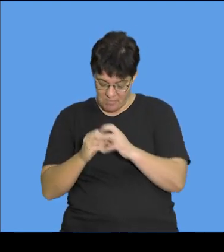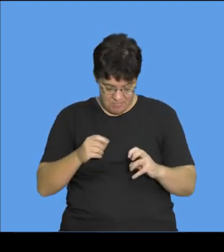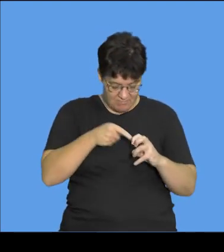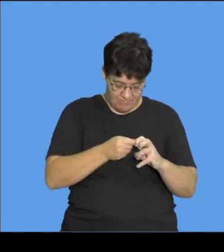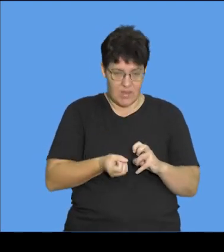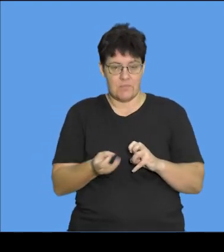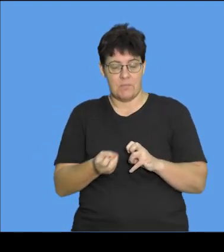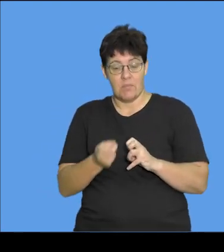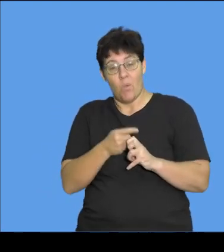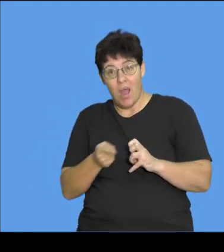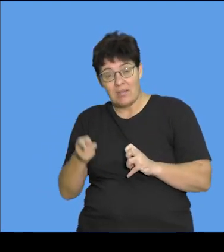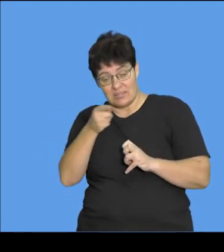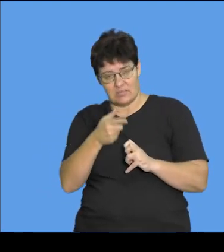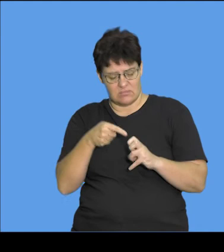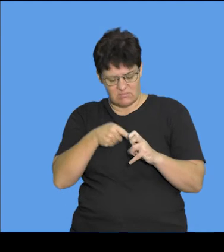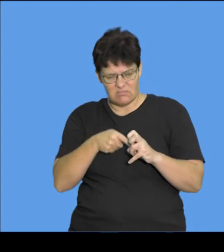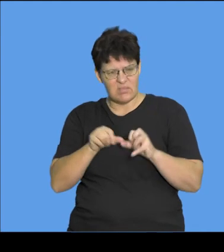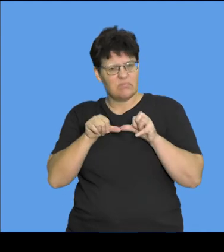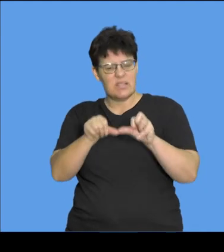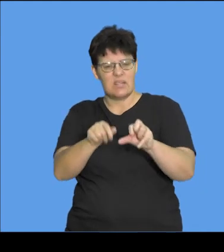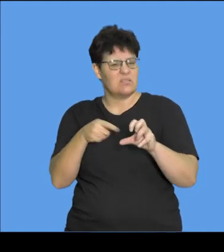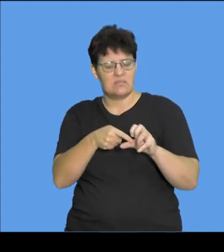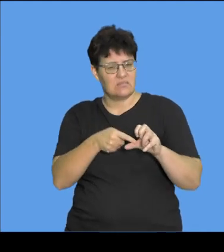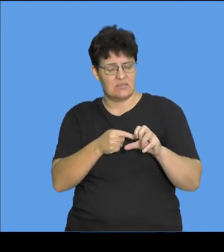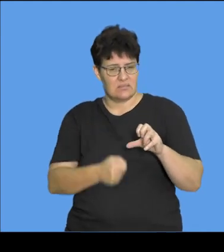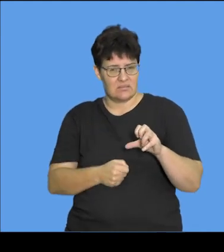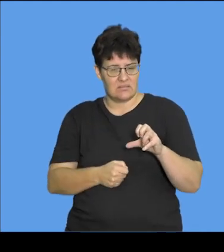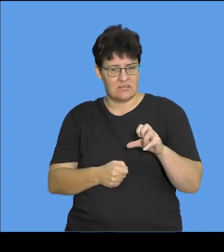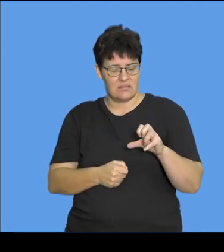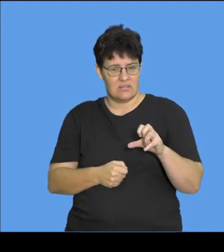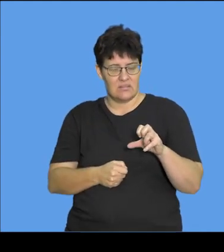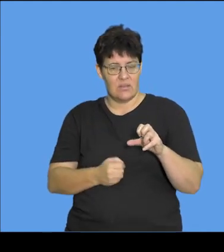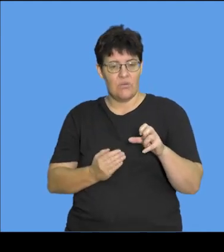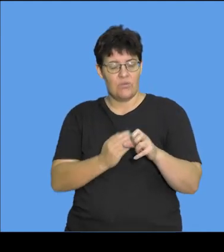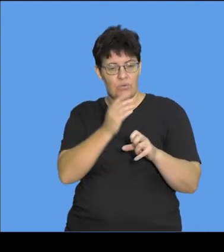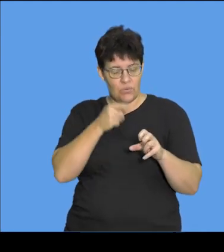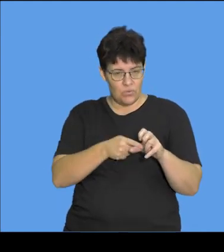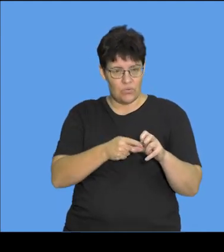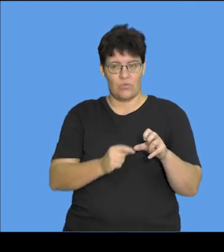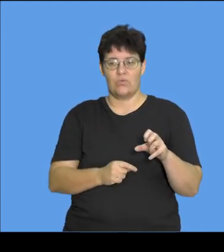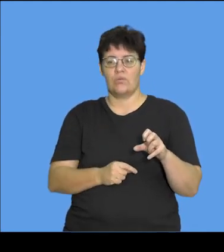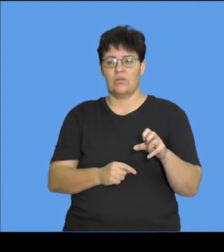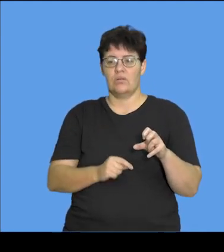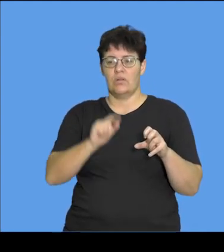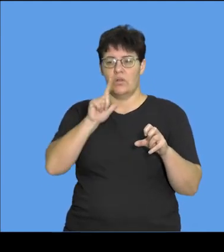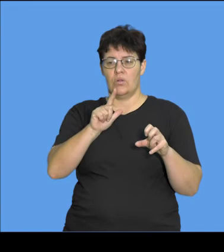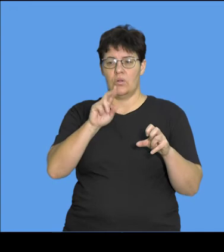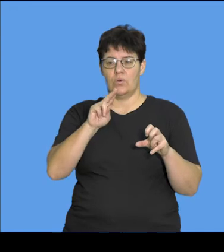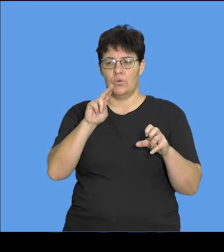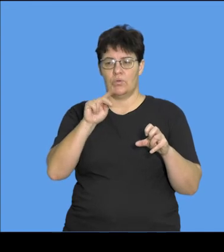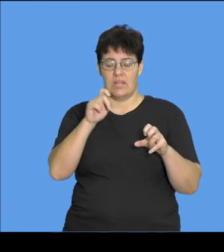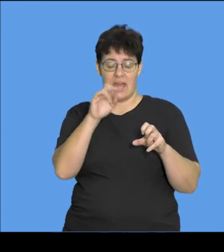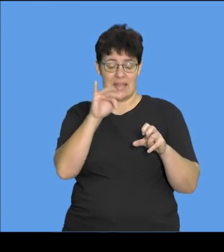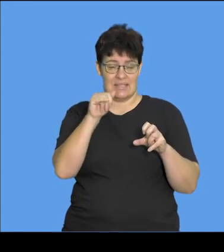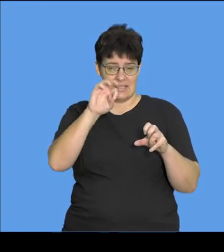what maintains the corpus luteum. The corpus luteum is maintained by the luteinizing hormone. So after day 14, the